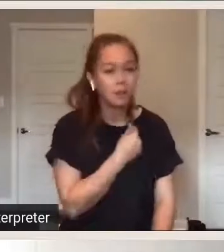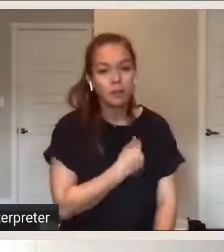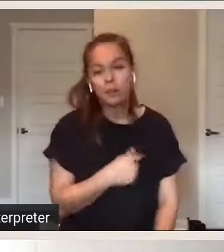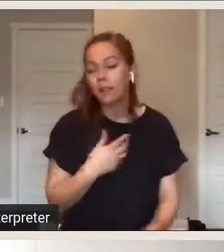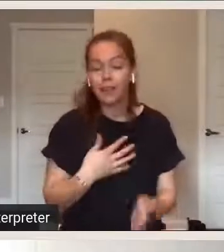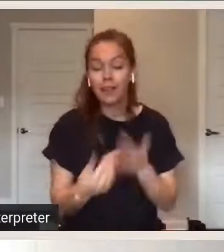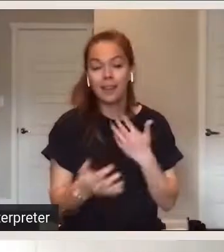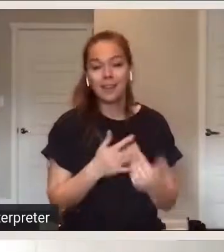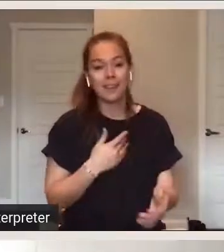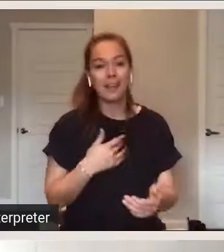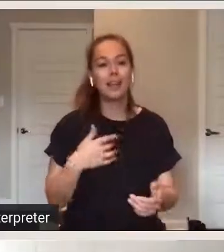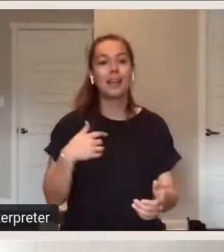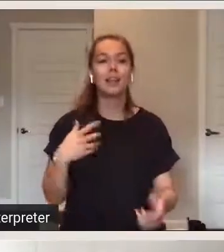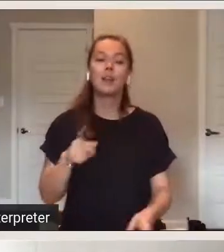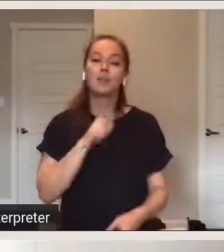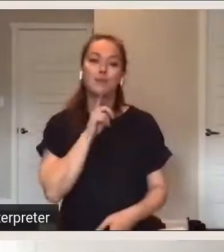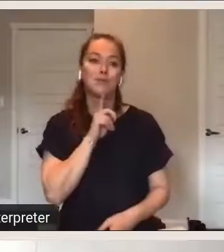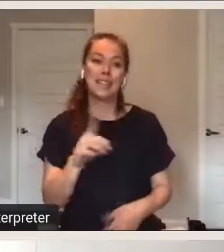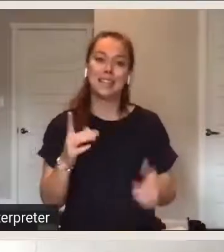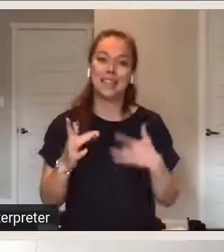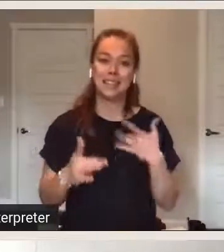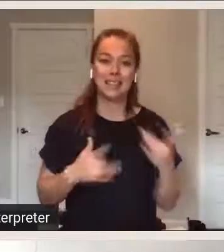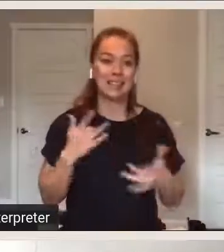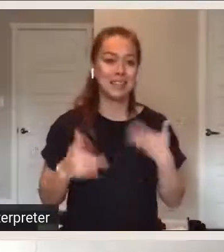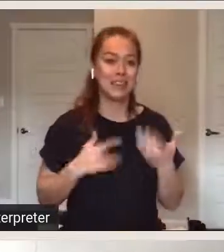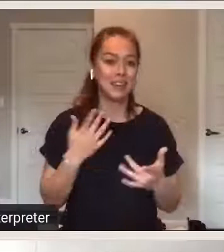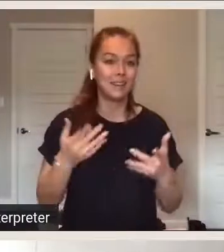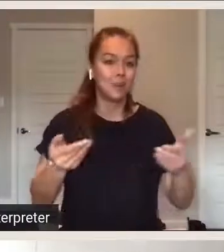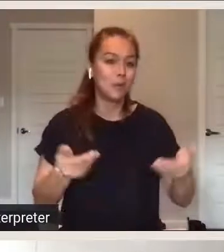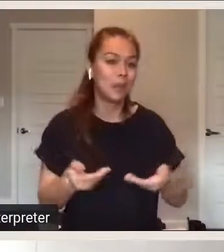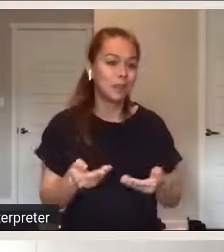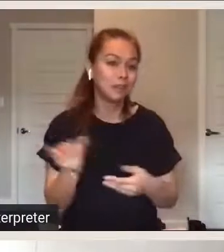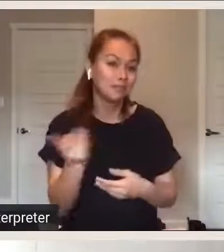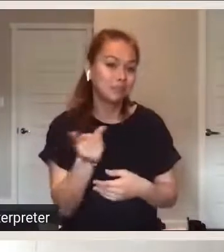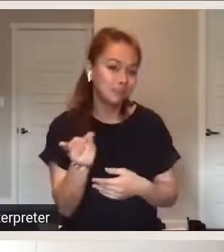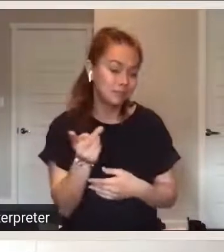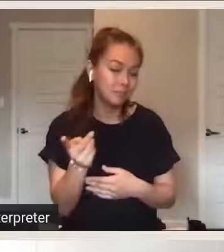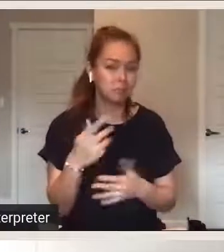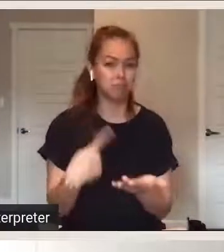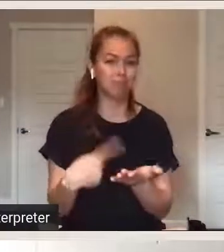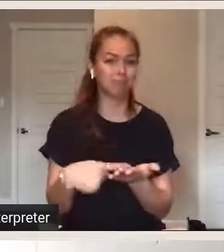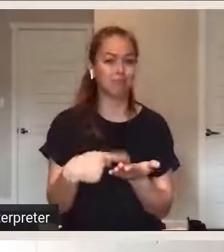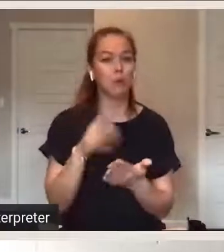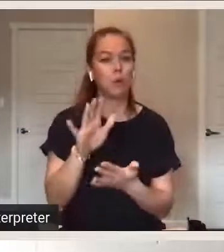Okay, I am so delighted to talk about your film.